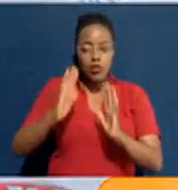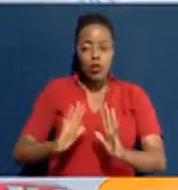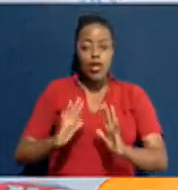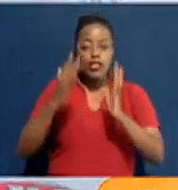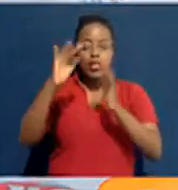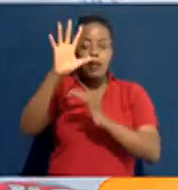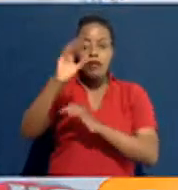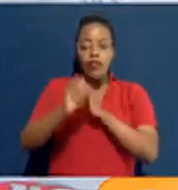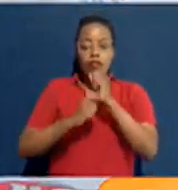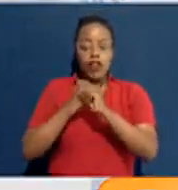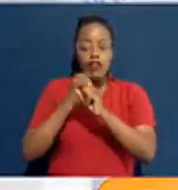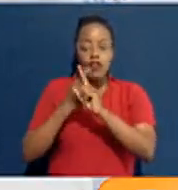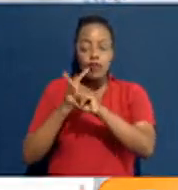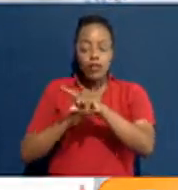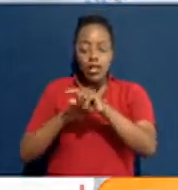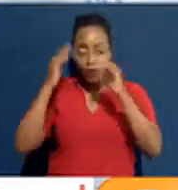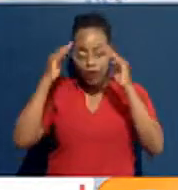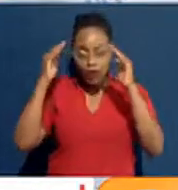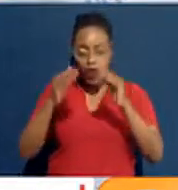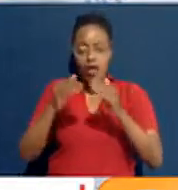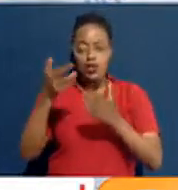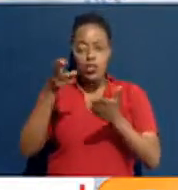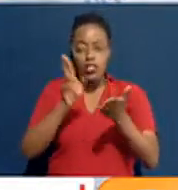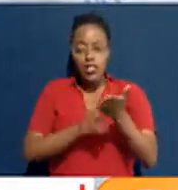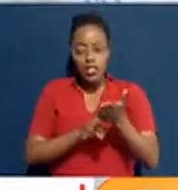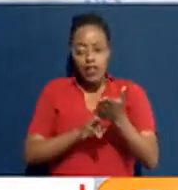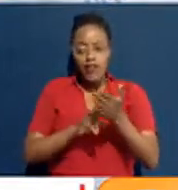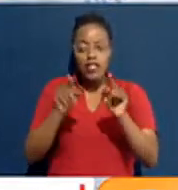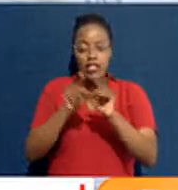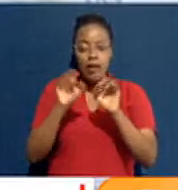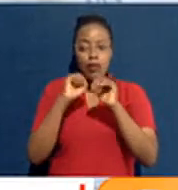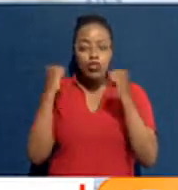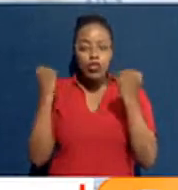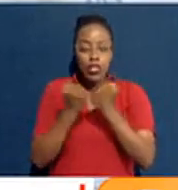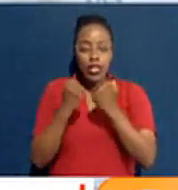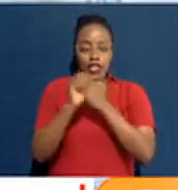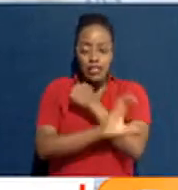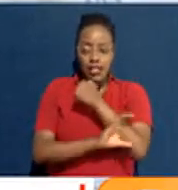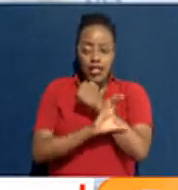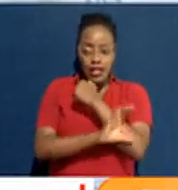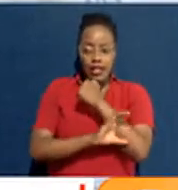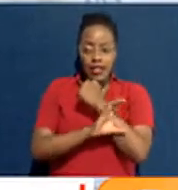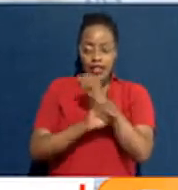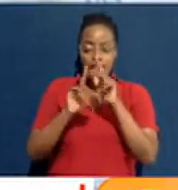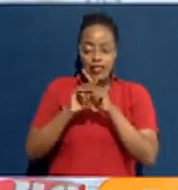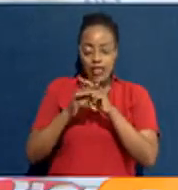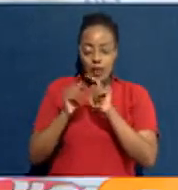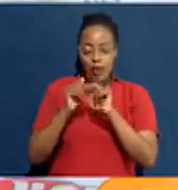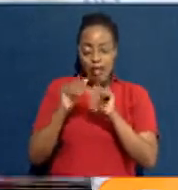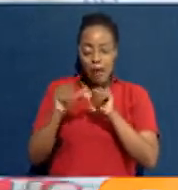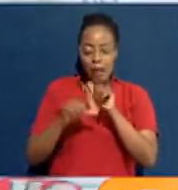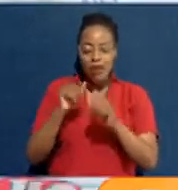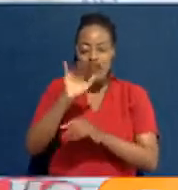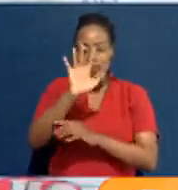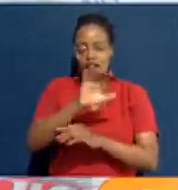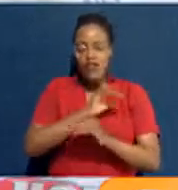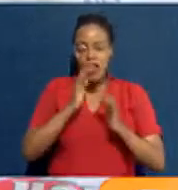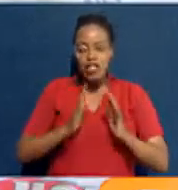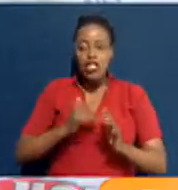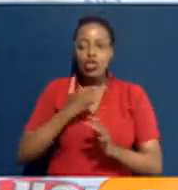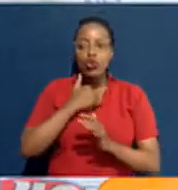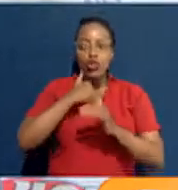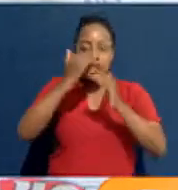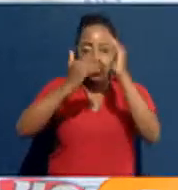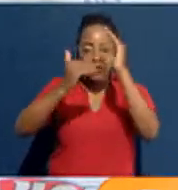years since Focus Kenya was registered as a society in this country, starting with about 5 Christian unions in the